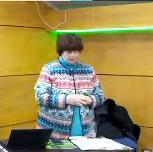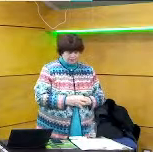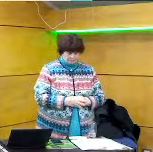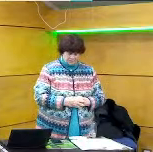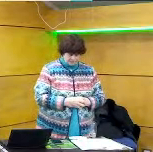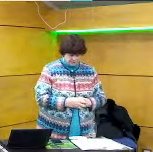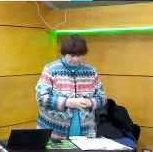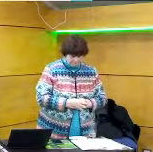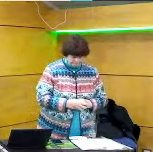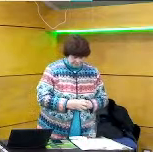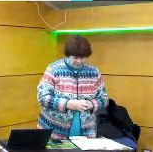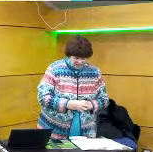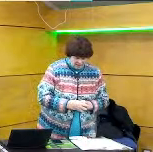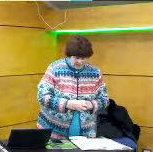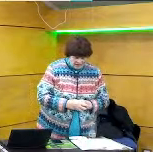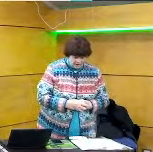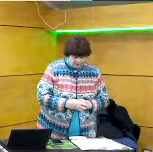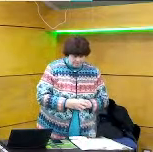do spelling bees.